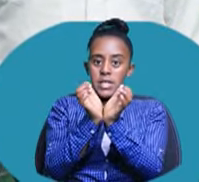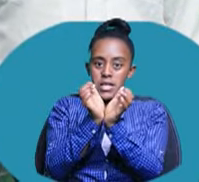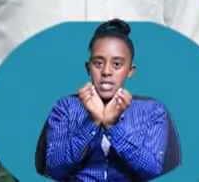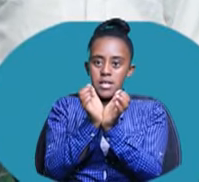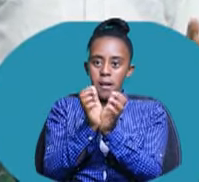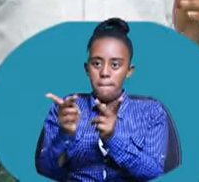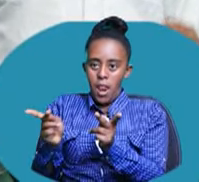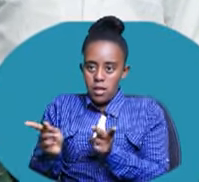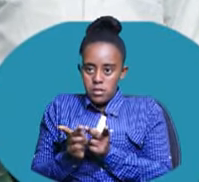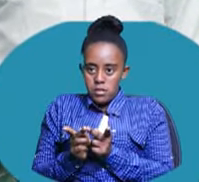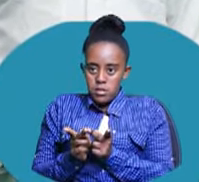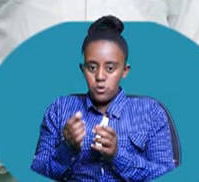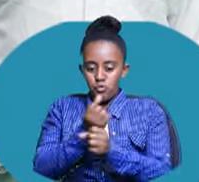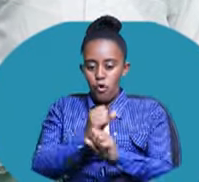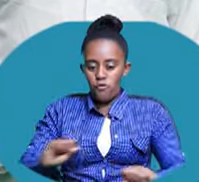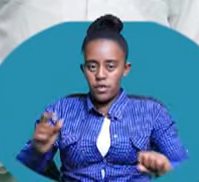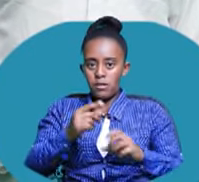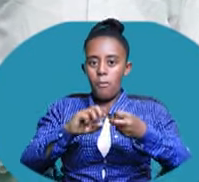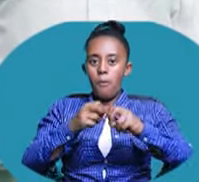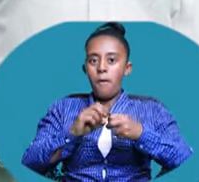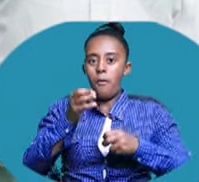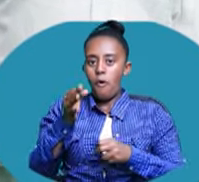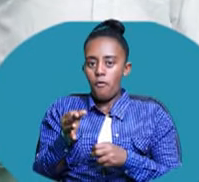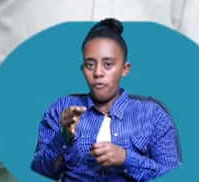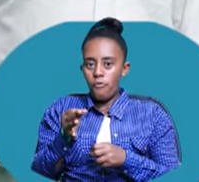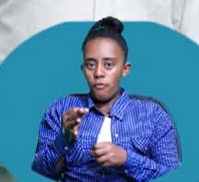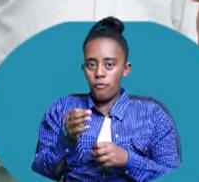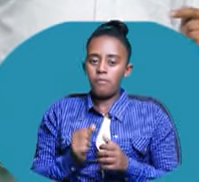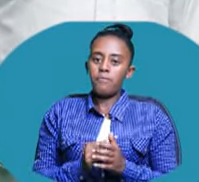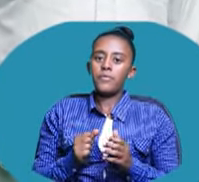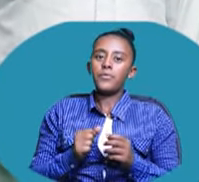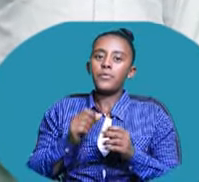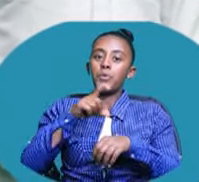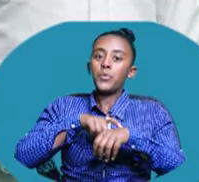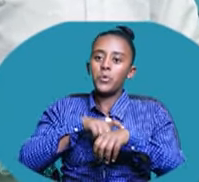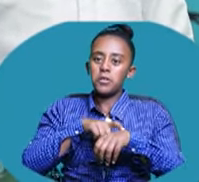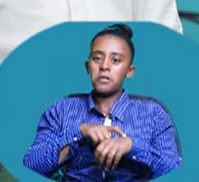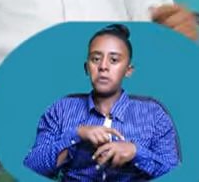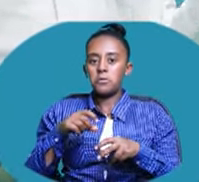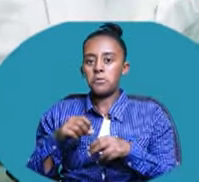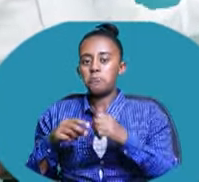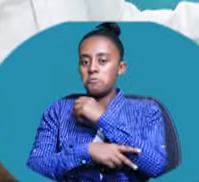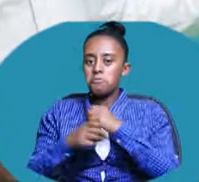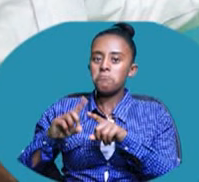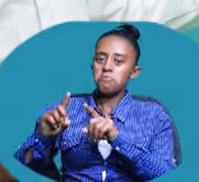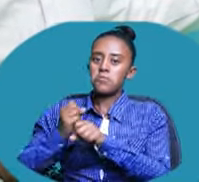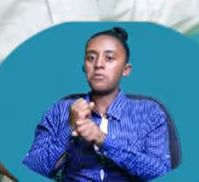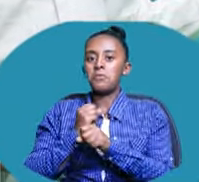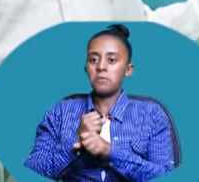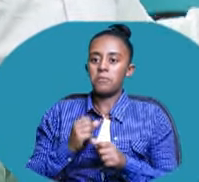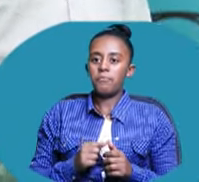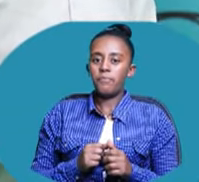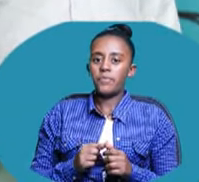Ambagishan. It solved the problem of secession during the period. The next one,